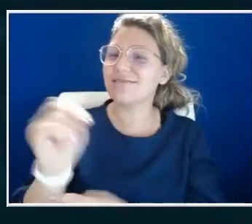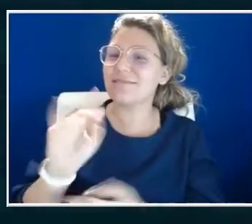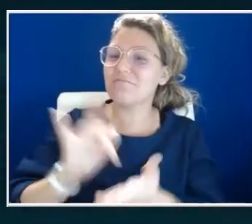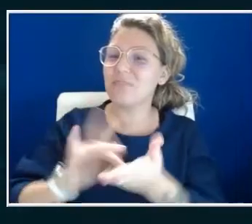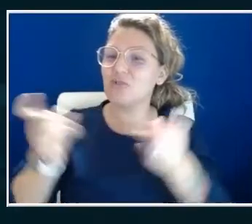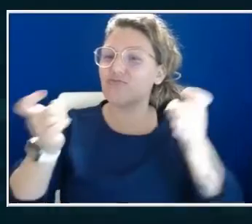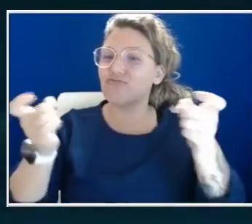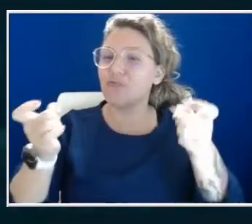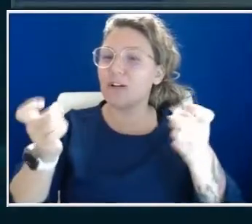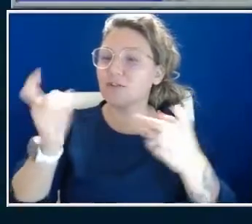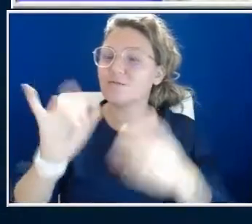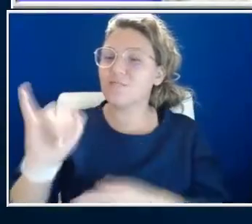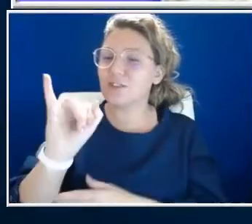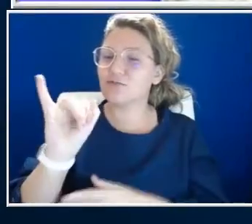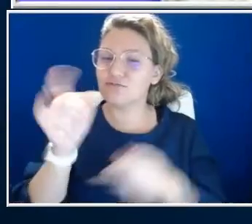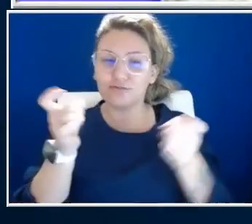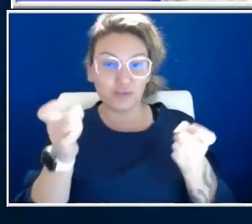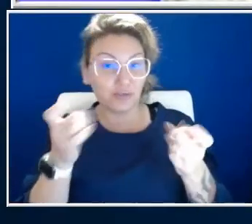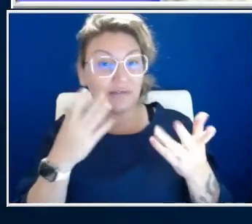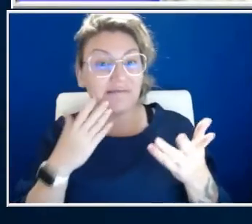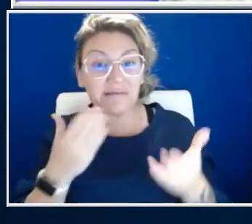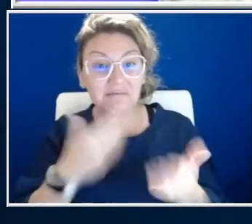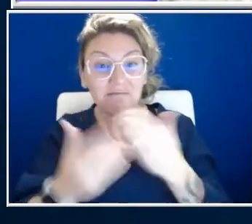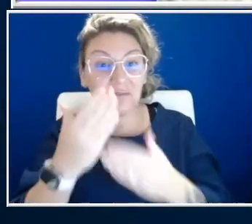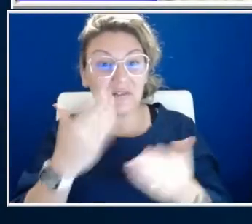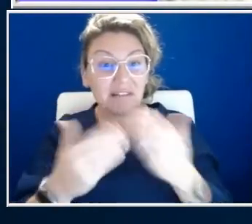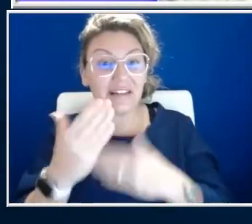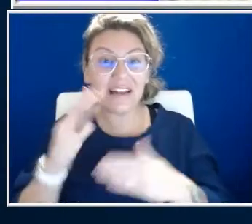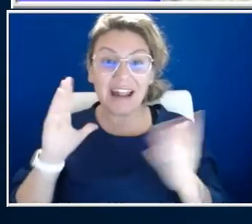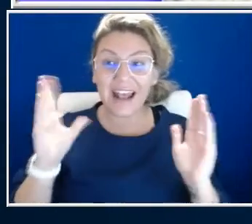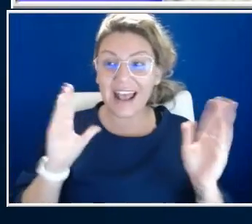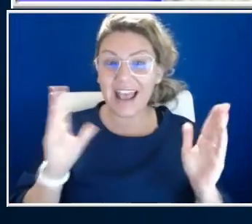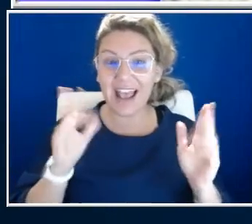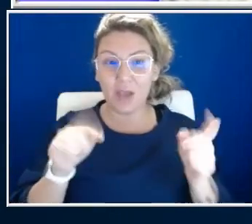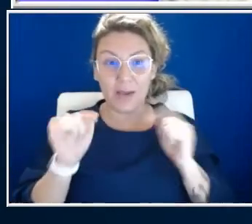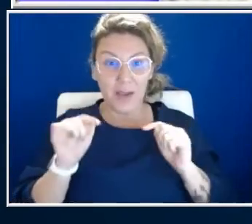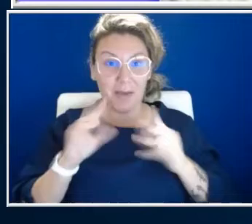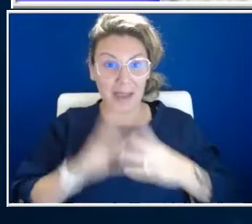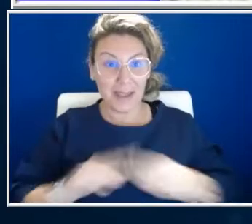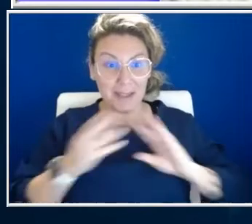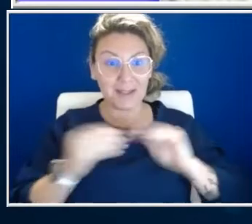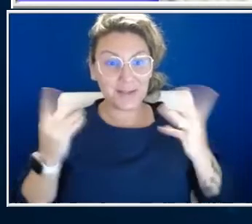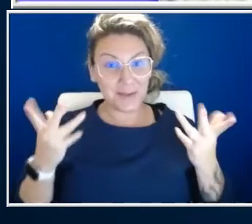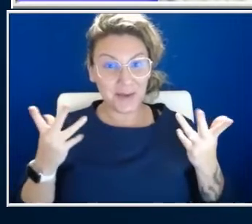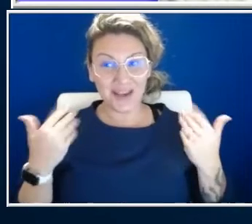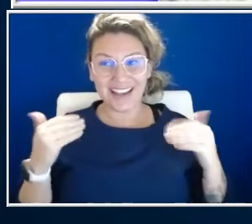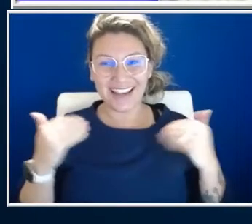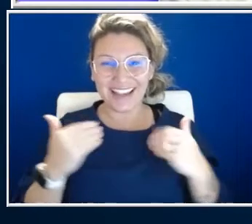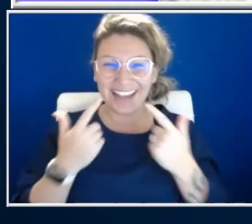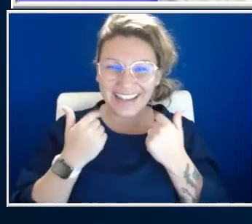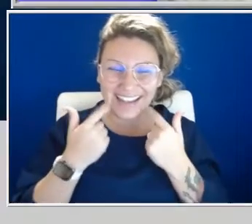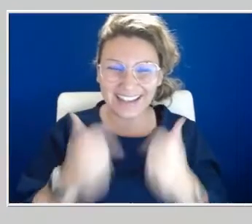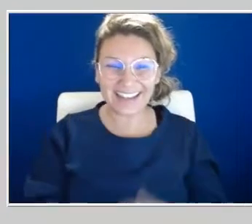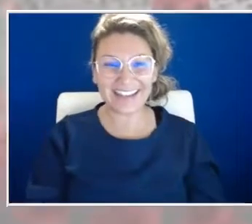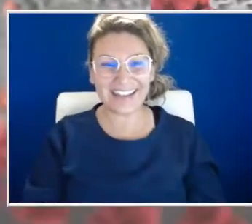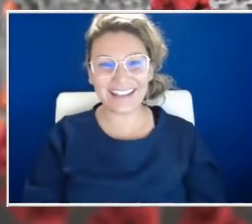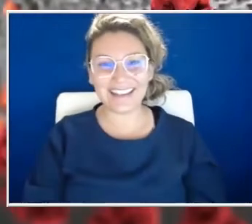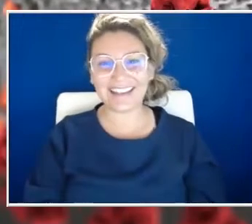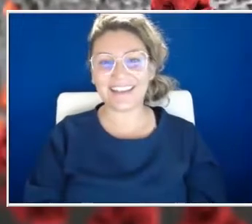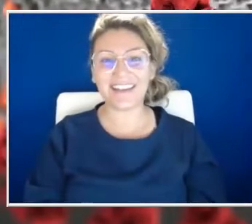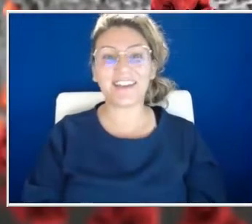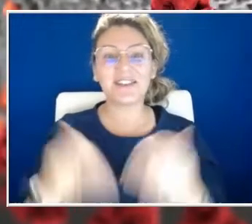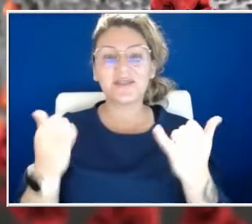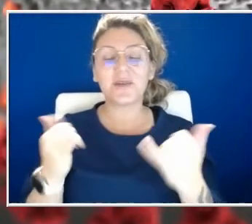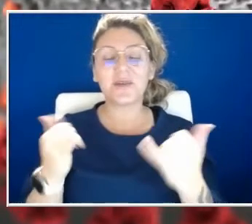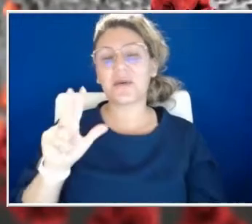on our COVID count this morning. Good morning. How are you? Yeah, hi. I want to get back to the story, but I know. We'll do this. So right now,